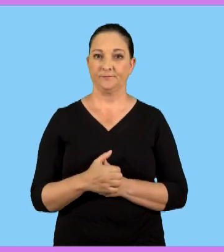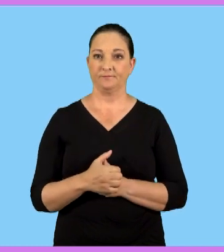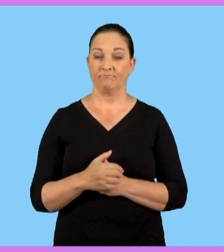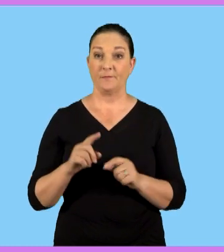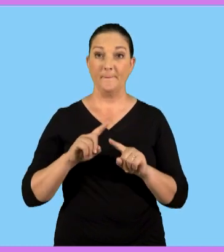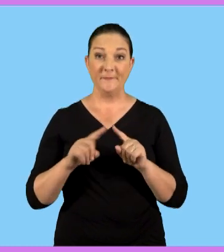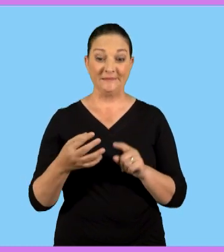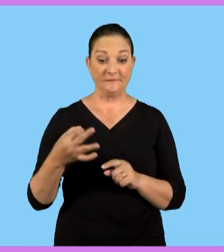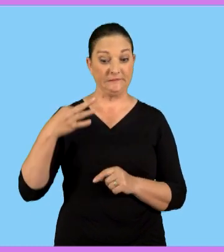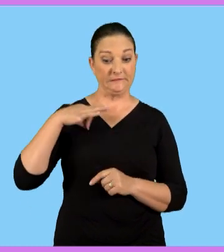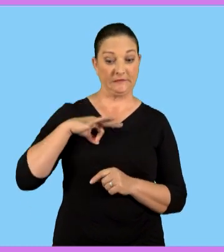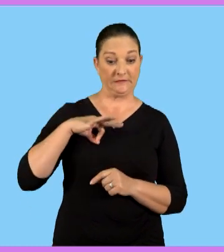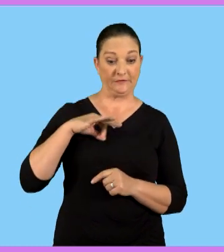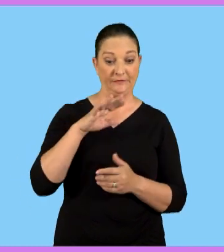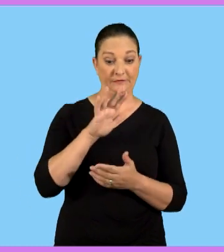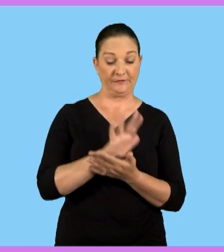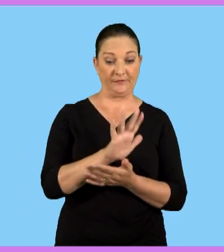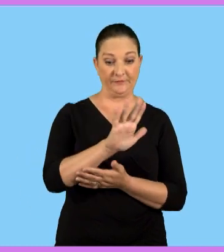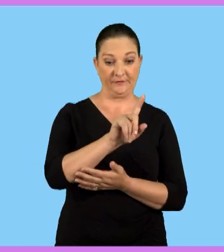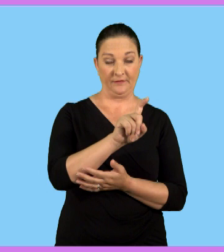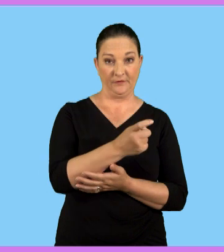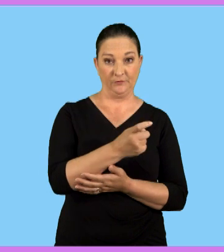income, 15,000 Rand,